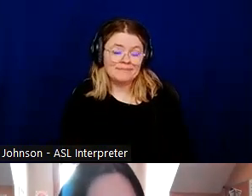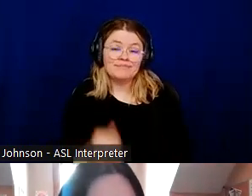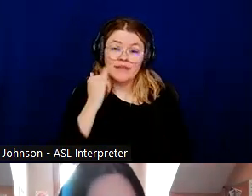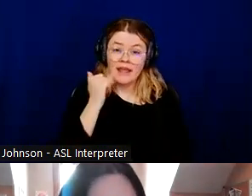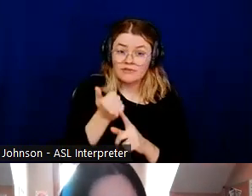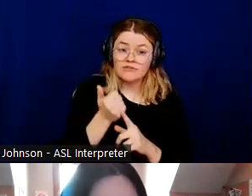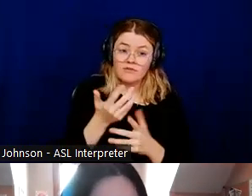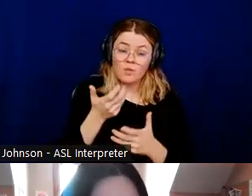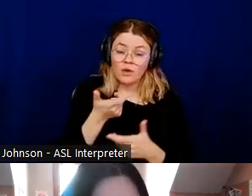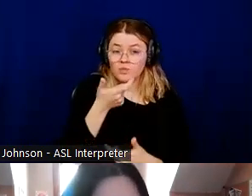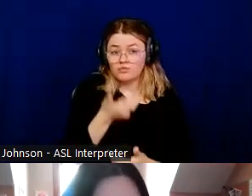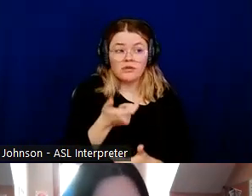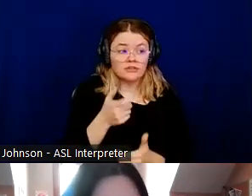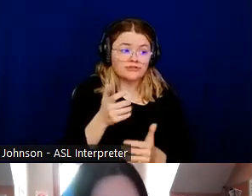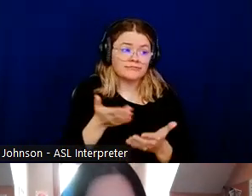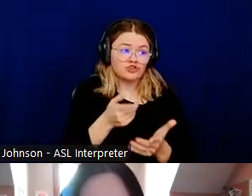you to do so.